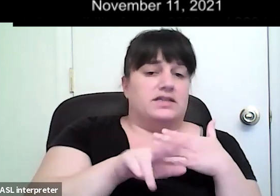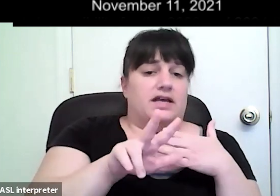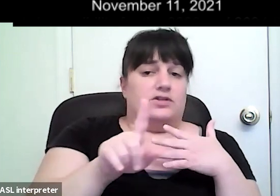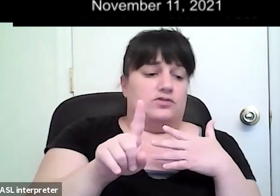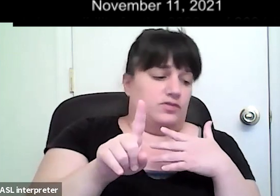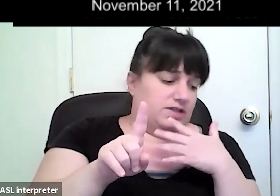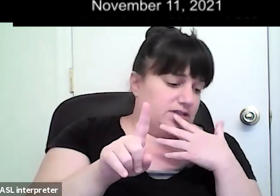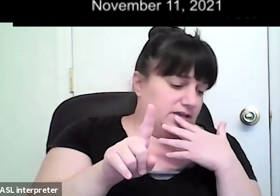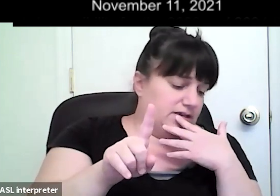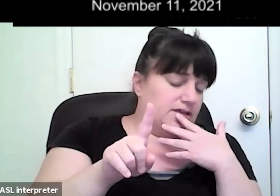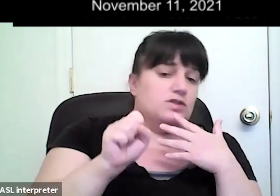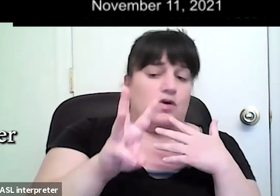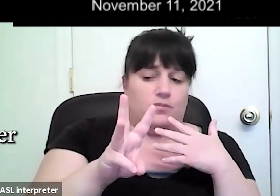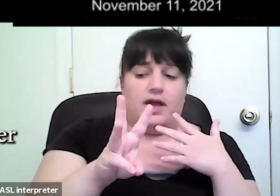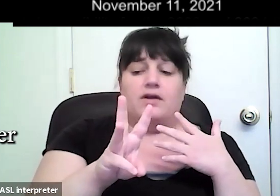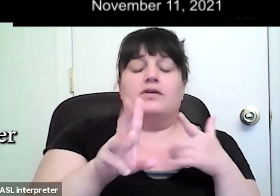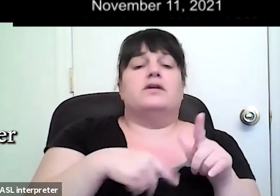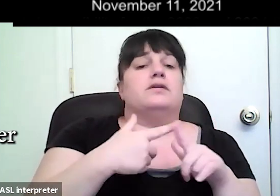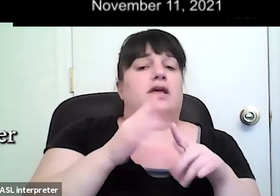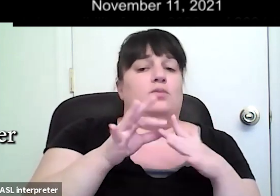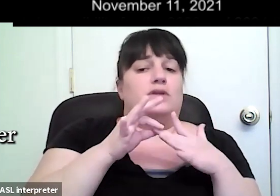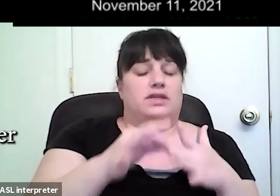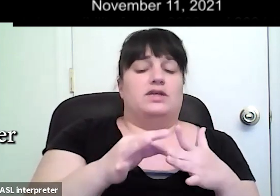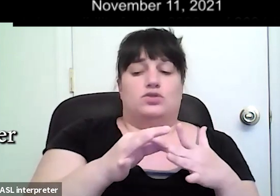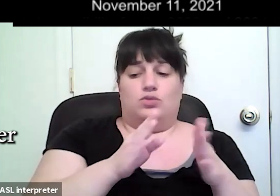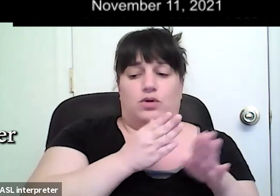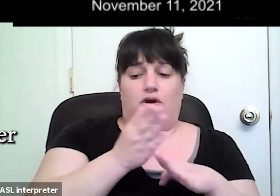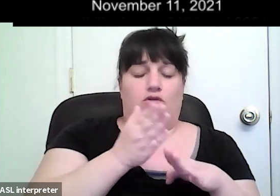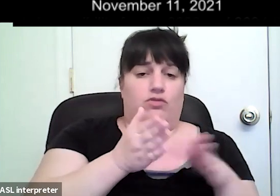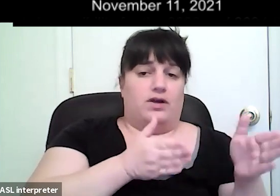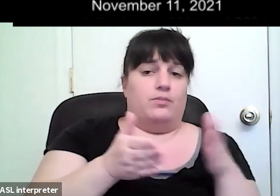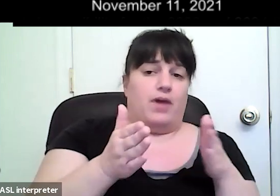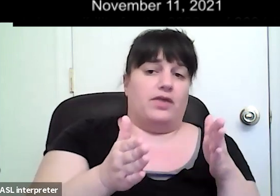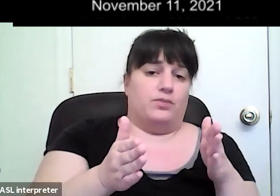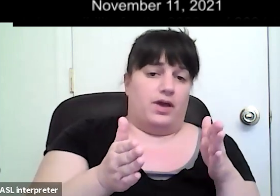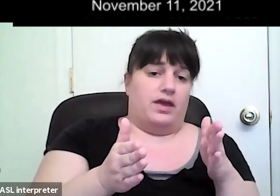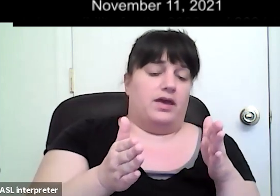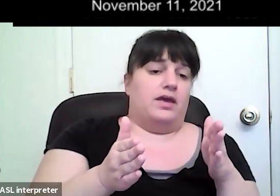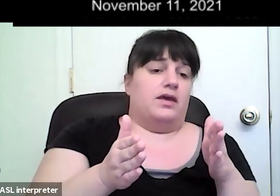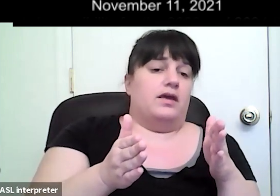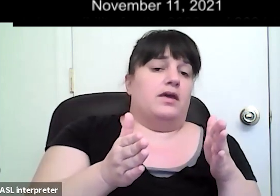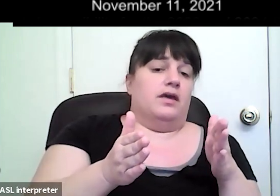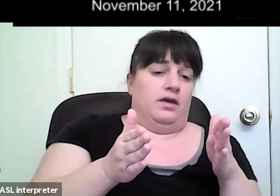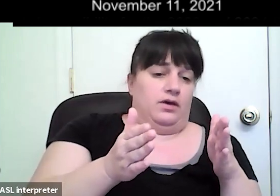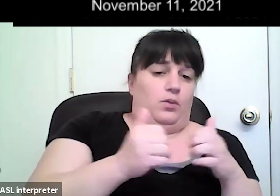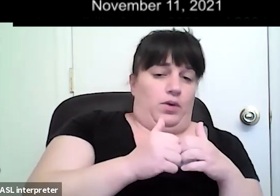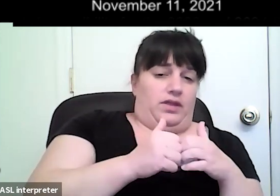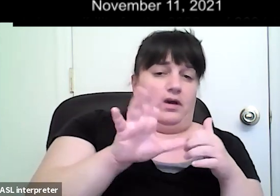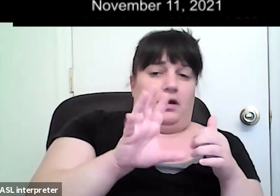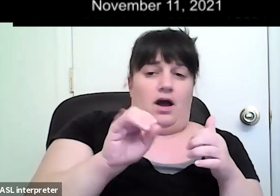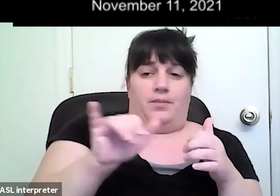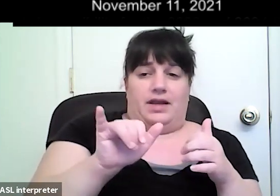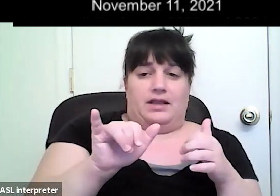3D software, and then that would lead to a career pathway with a company like, for